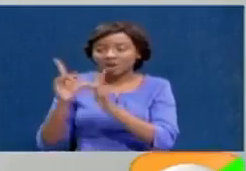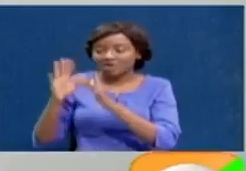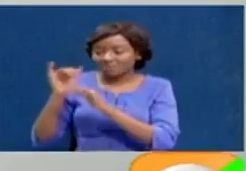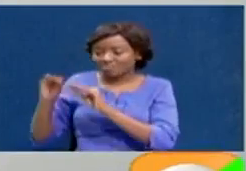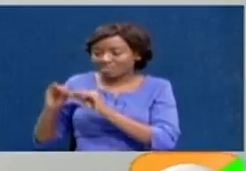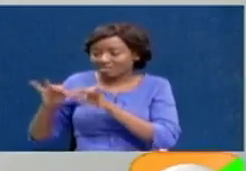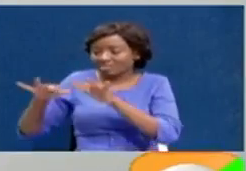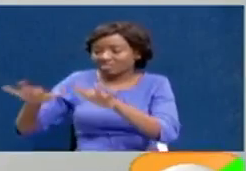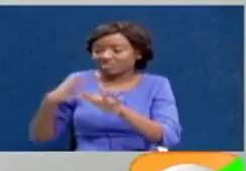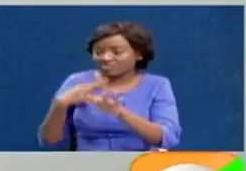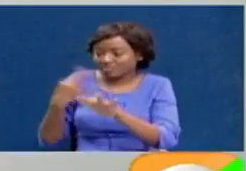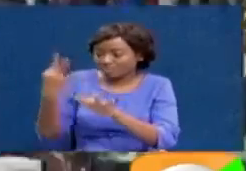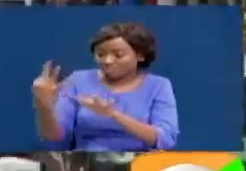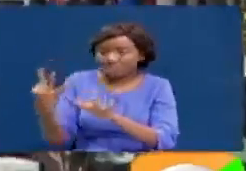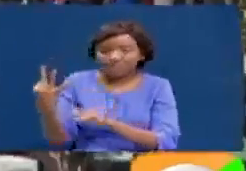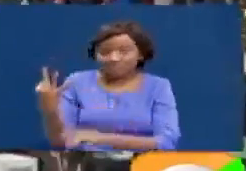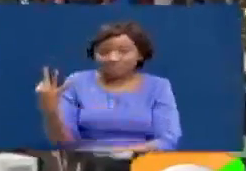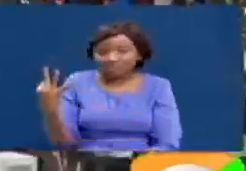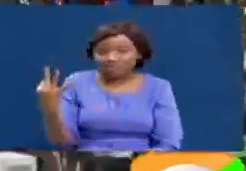on the virus to three other people.